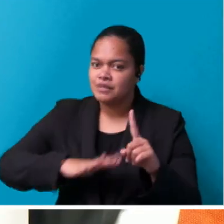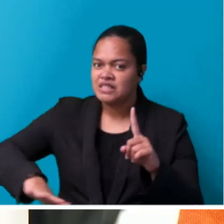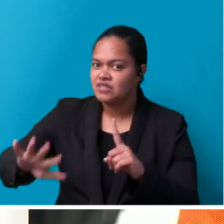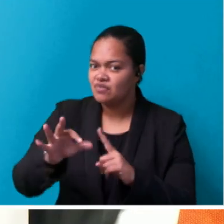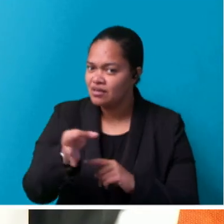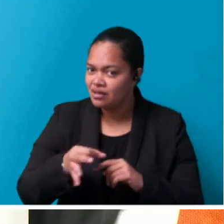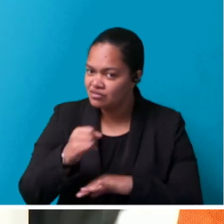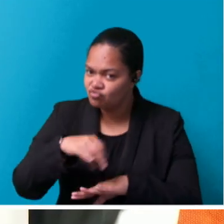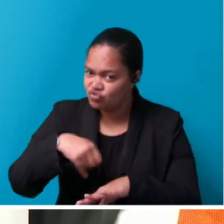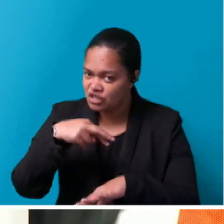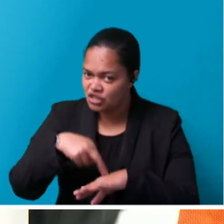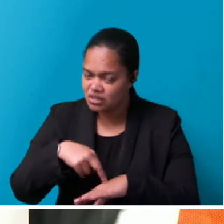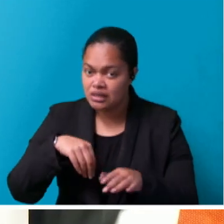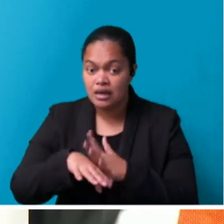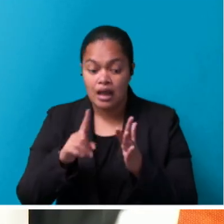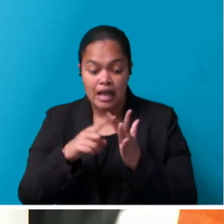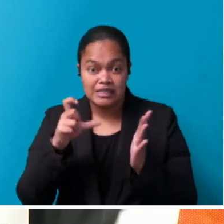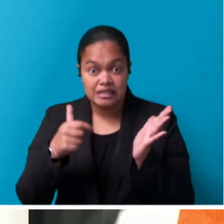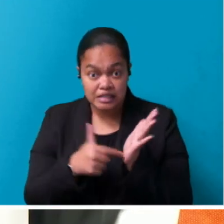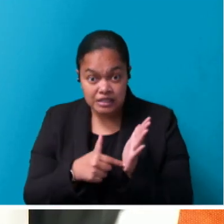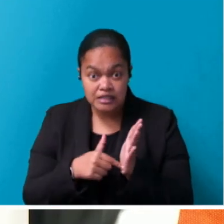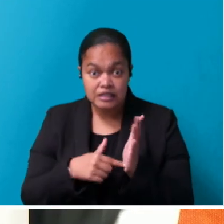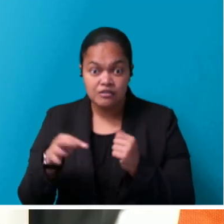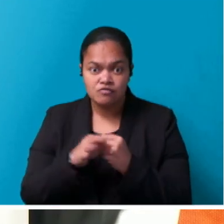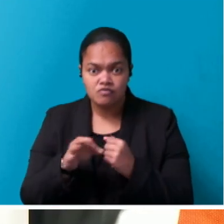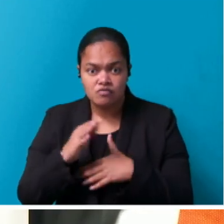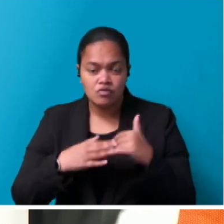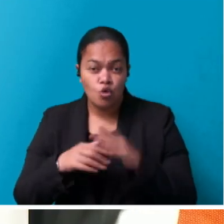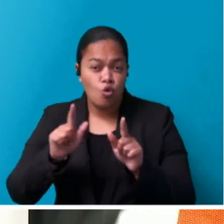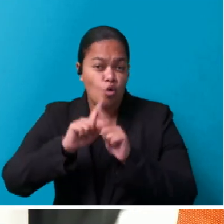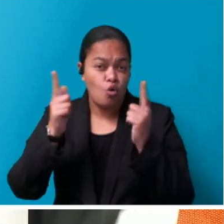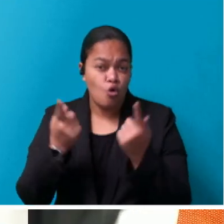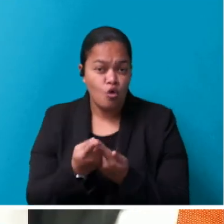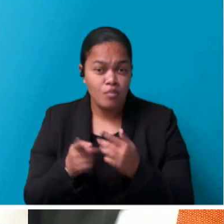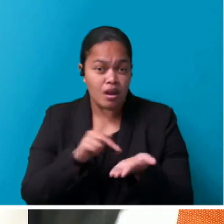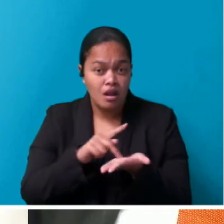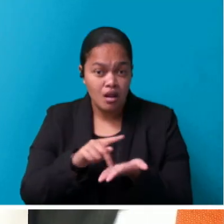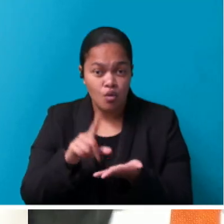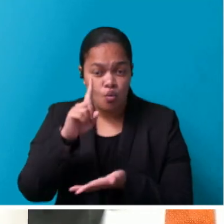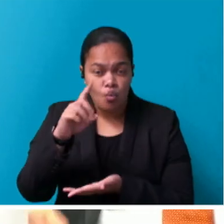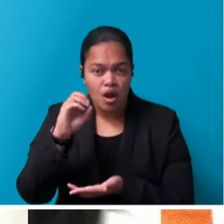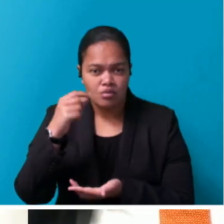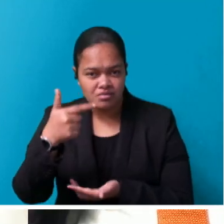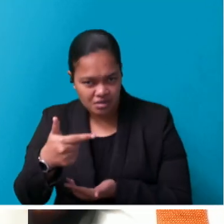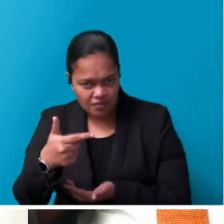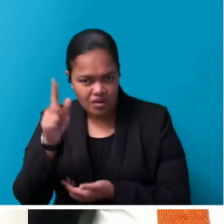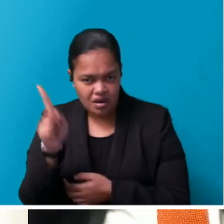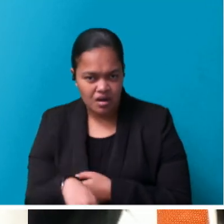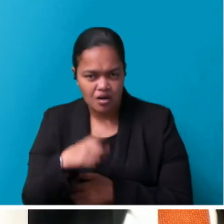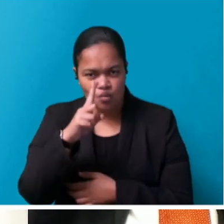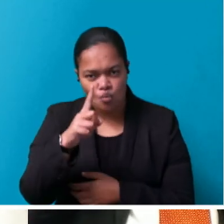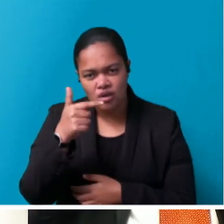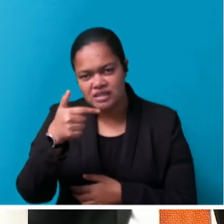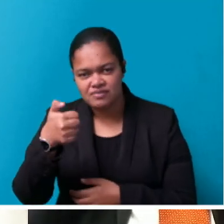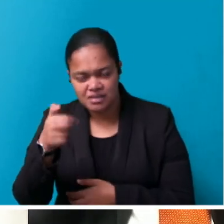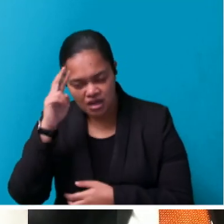in terms of ICT infrastructure, with a global ranking of 107th out of 176